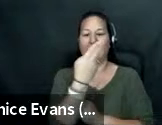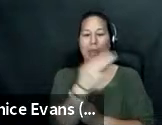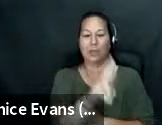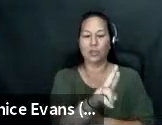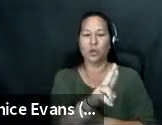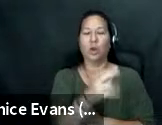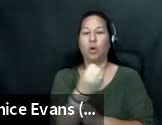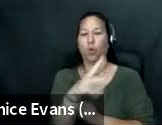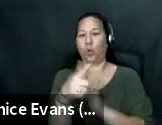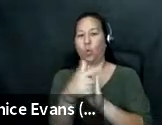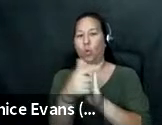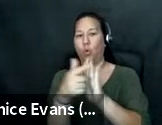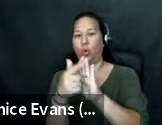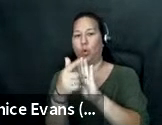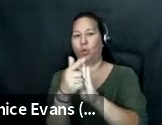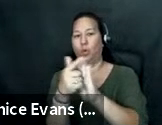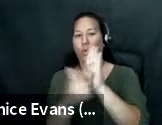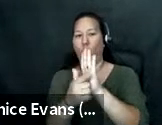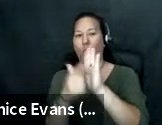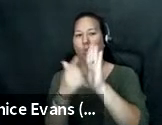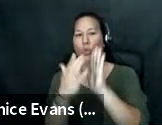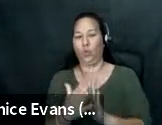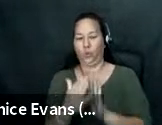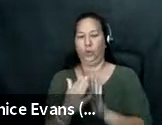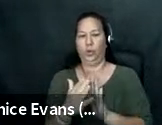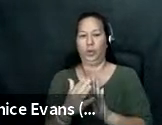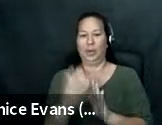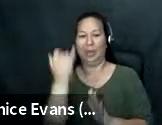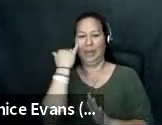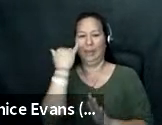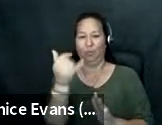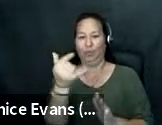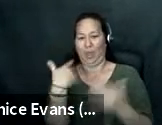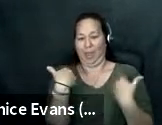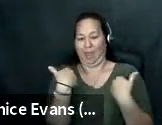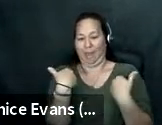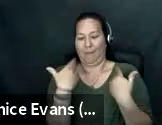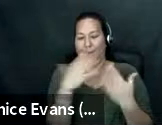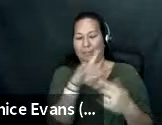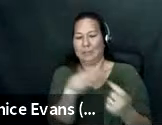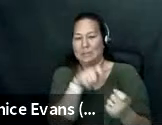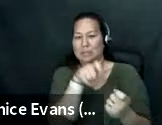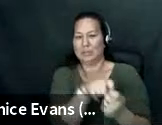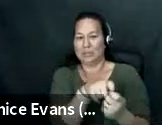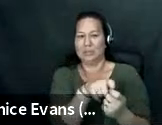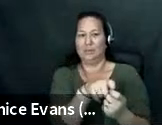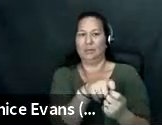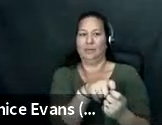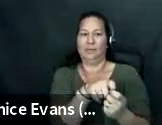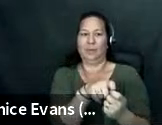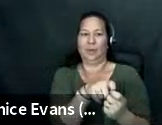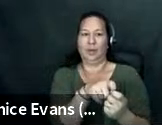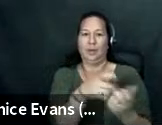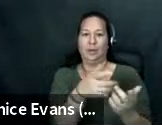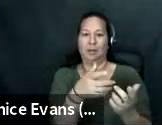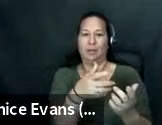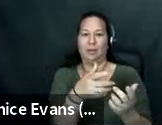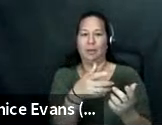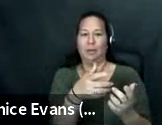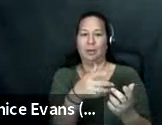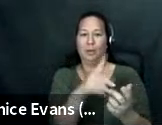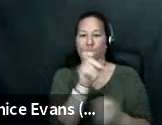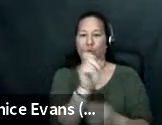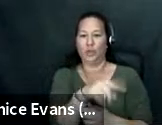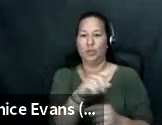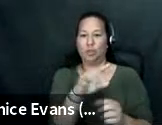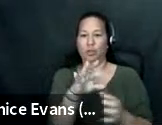have specific questions about that. But I can say that it is not a HIPAA violation